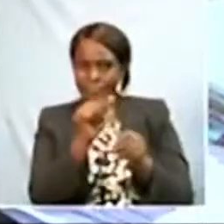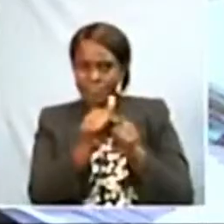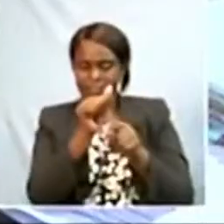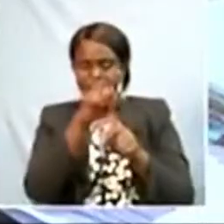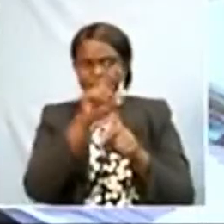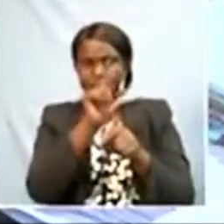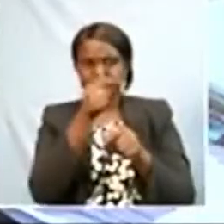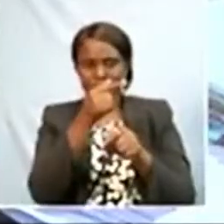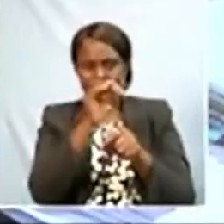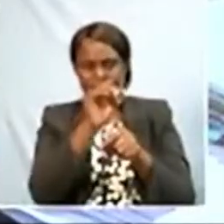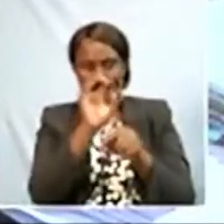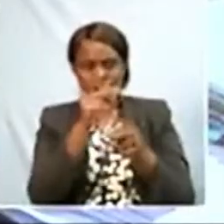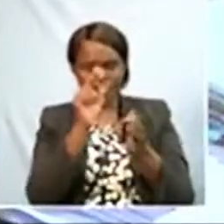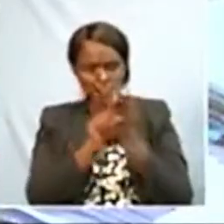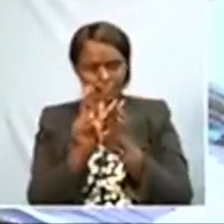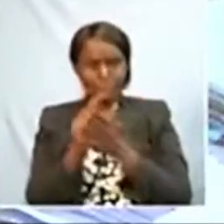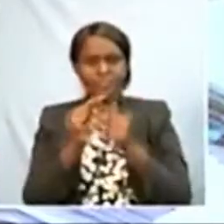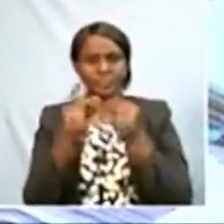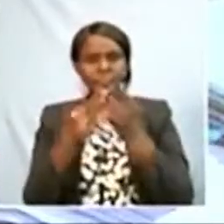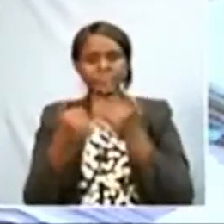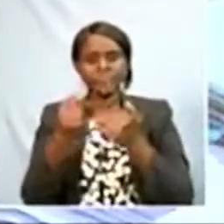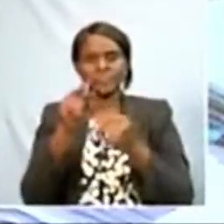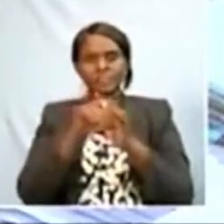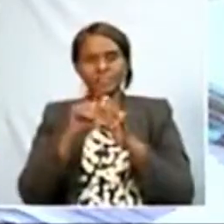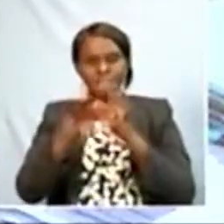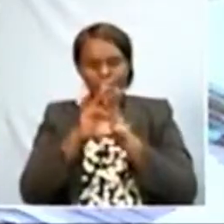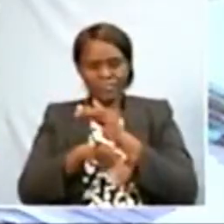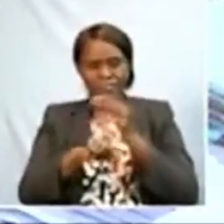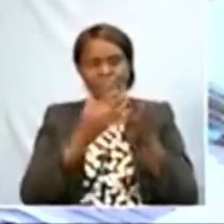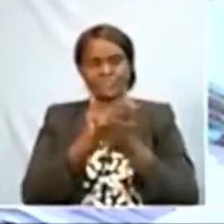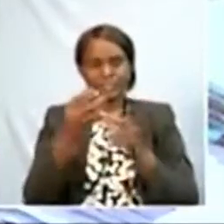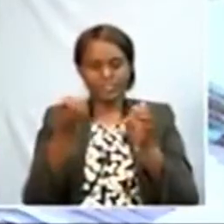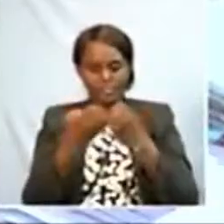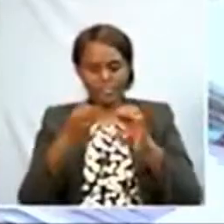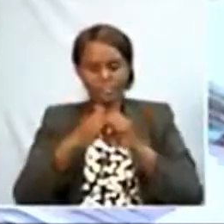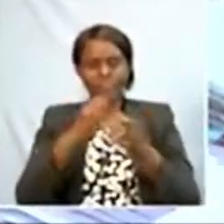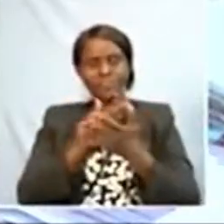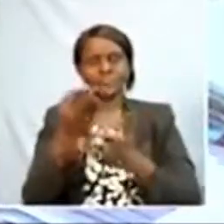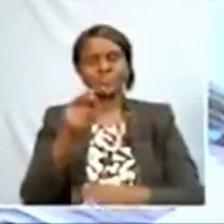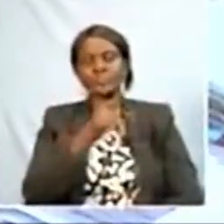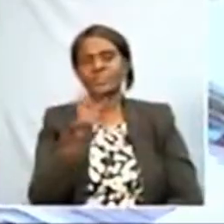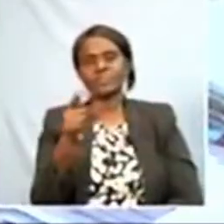PROJO signs. It means now it is now in under procurement. Even in procurement,